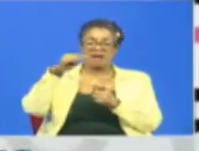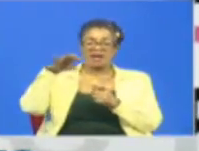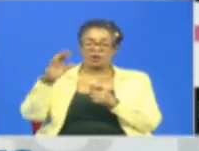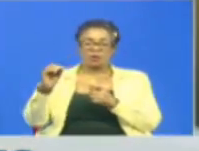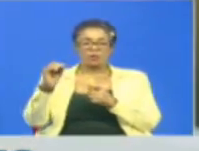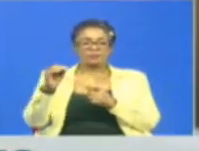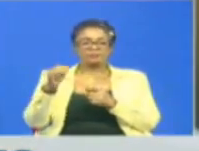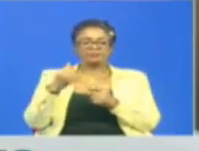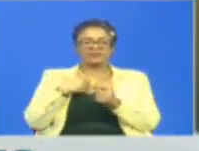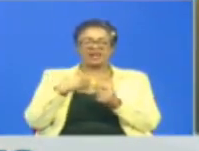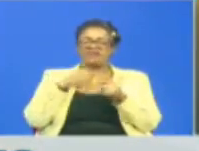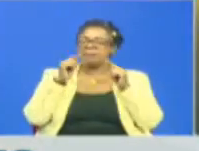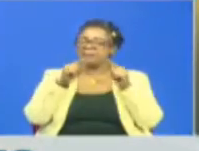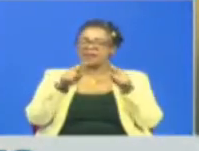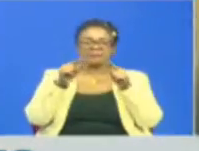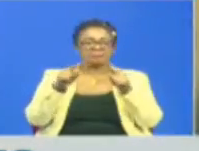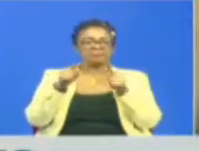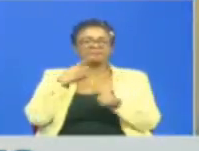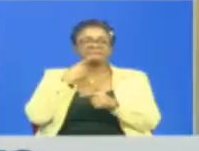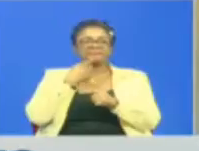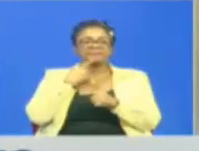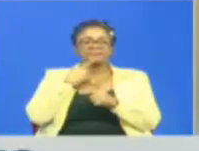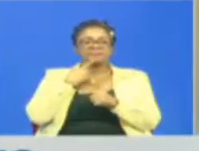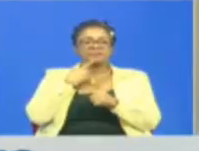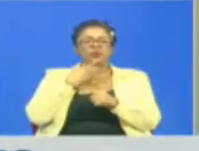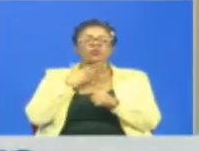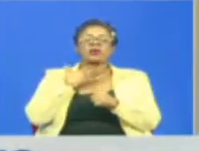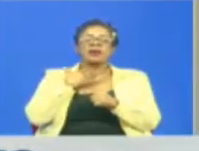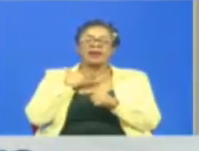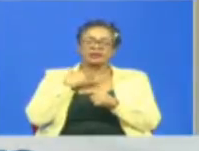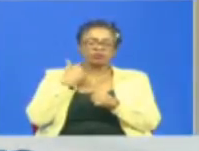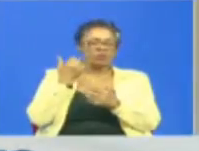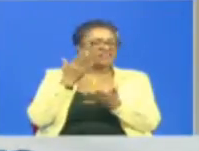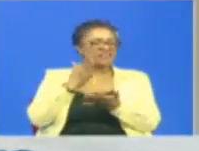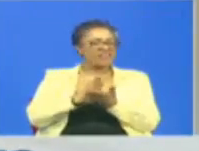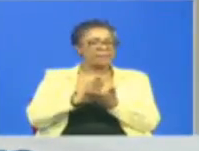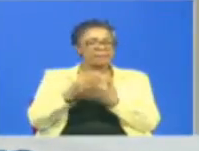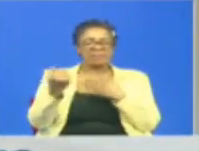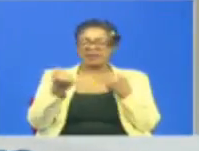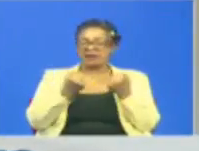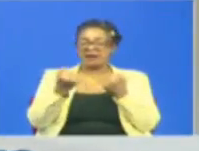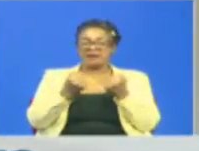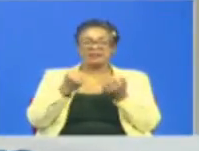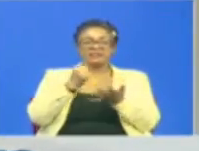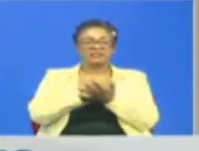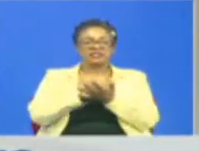of blame, saying, and I quote, "We would like to reconfirm that the car with registration number